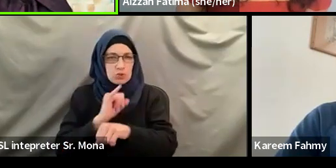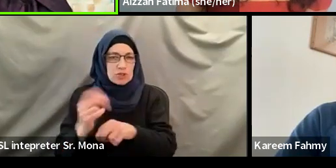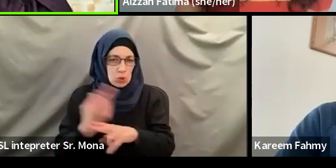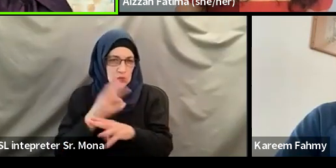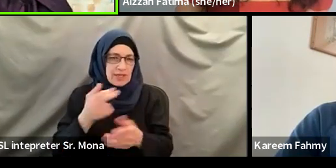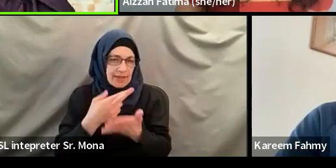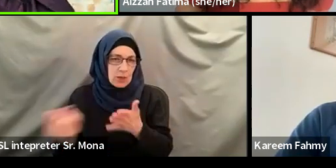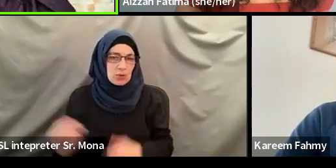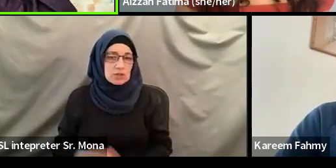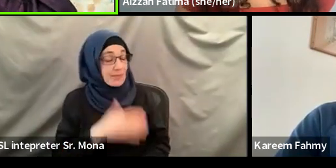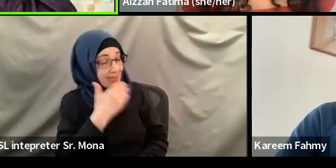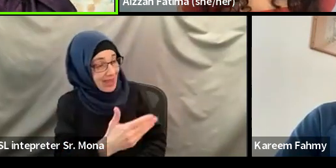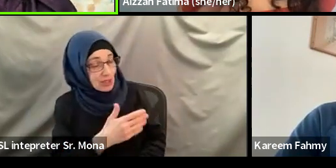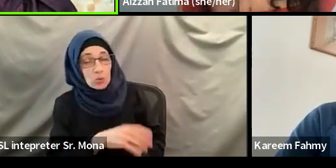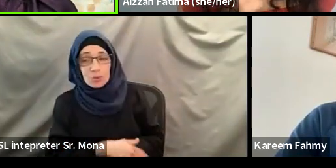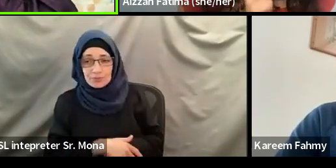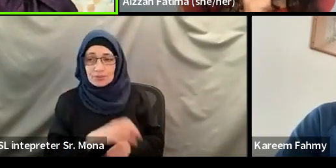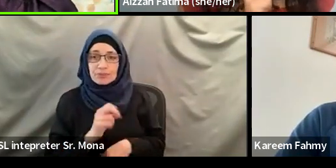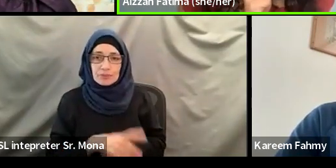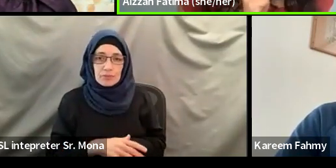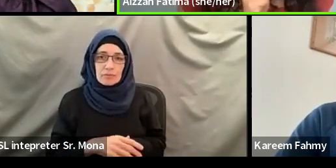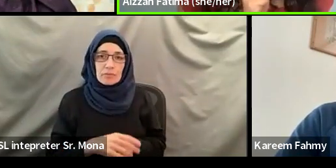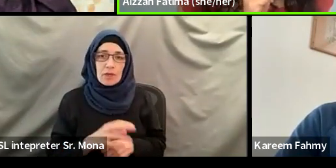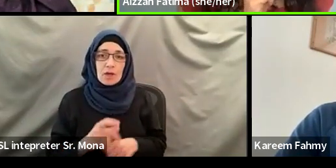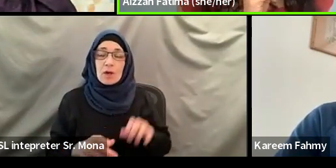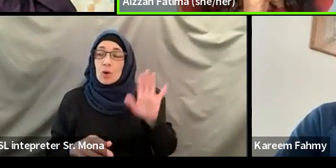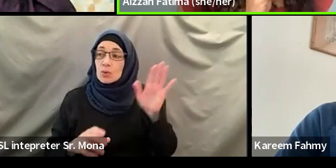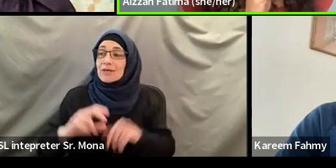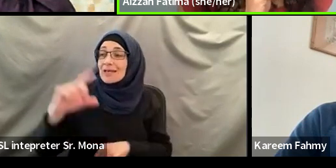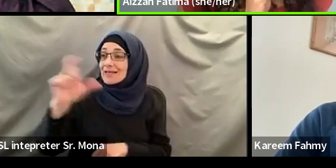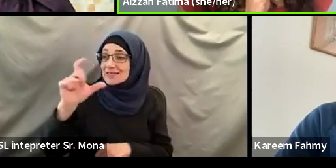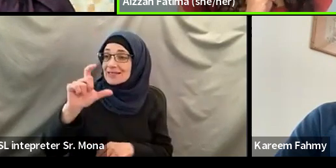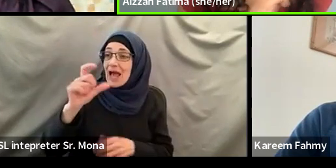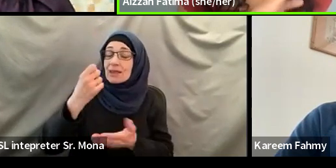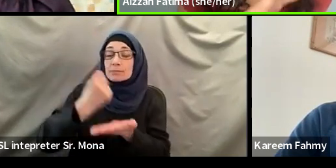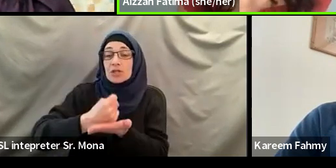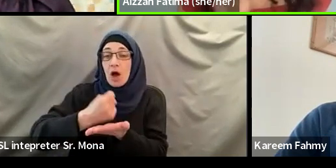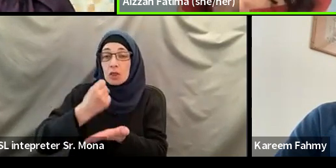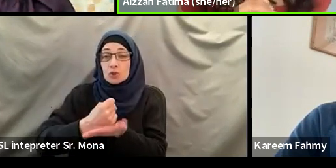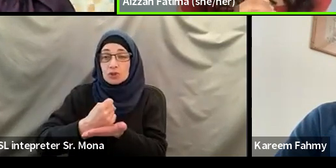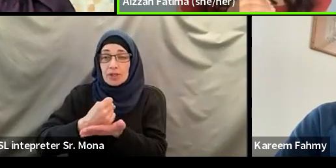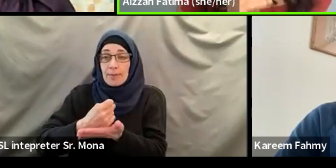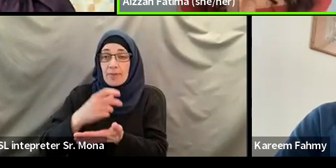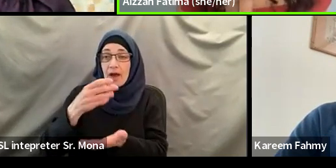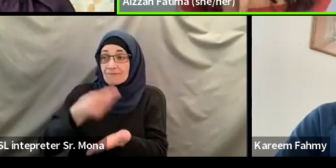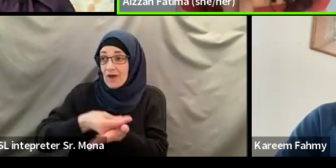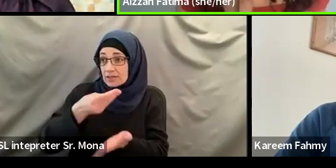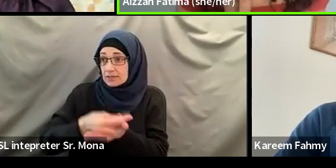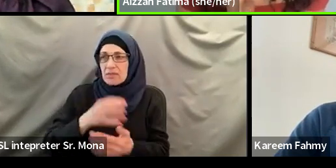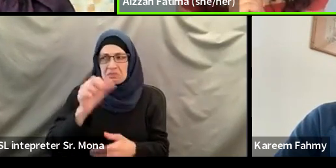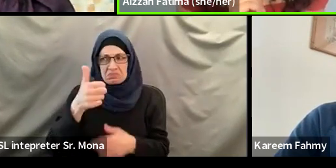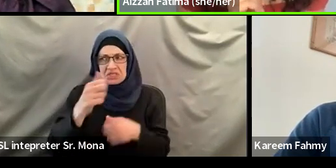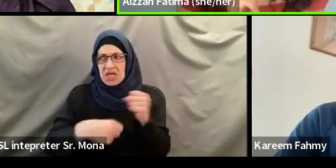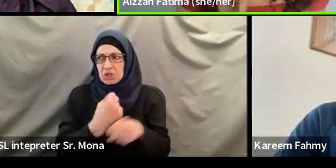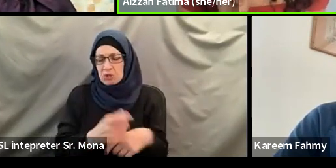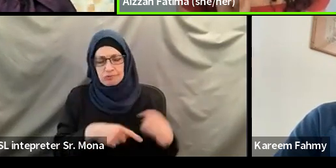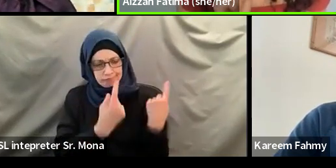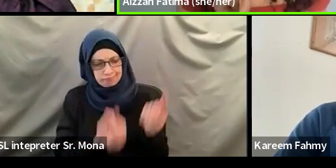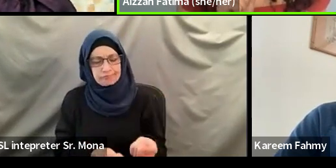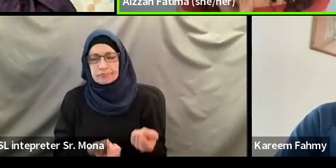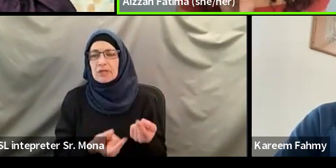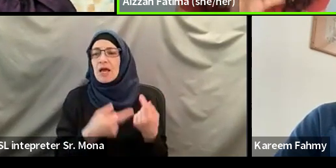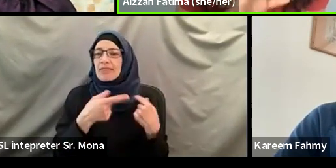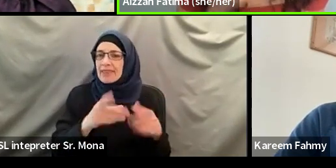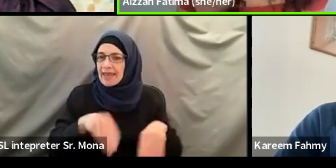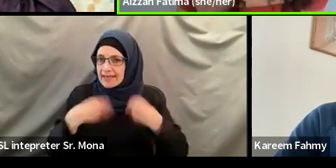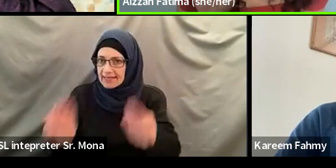Thank you, Aiza. Yeah, just quickly, Islamic Scholarship Fund, which has been around for 10 years, they give funding to films. Their